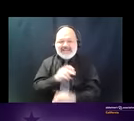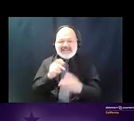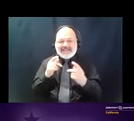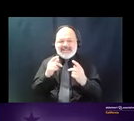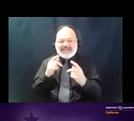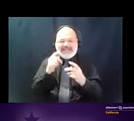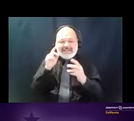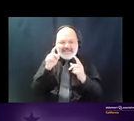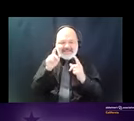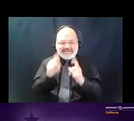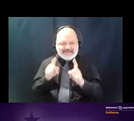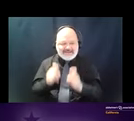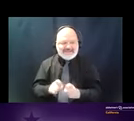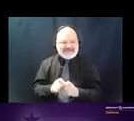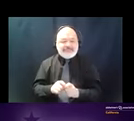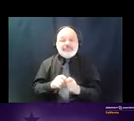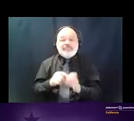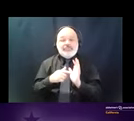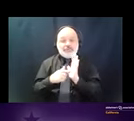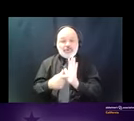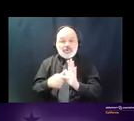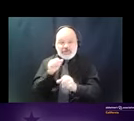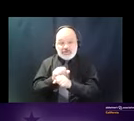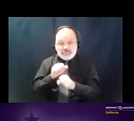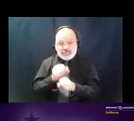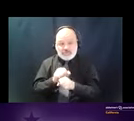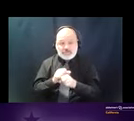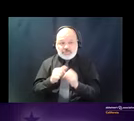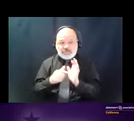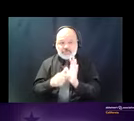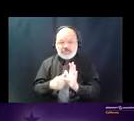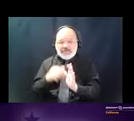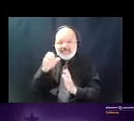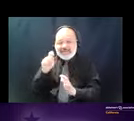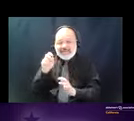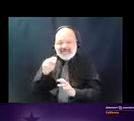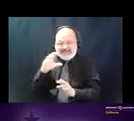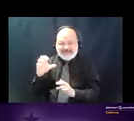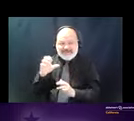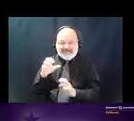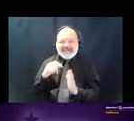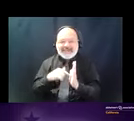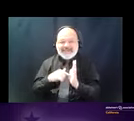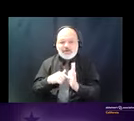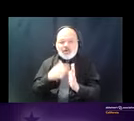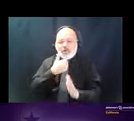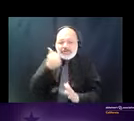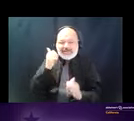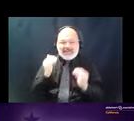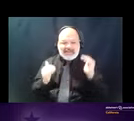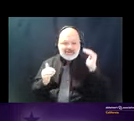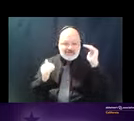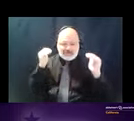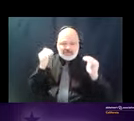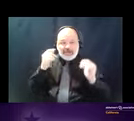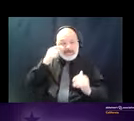slide. So preparing the workforce to care for racially and ethnically diverse populations of older adults. Older